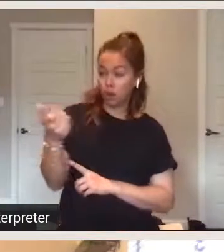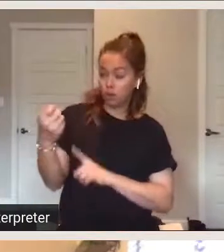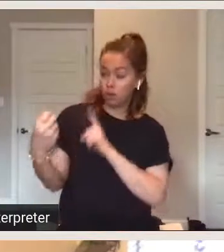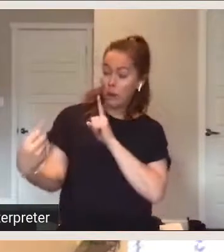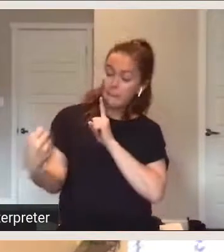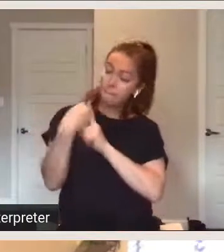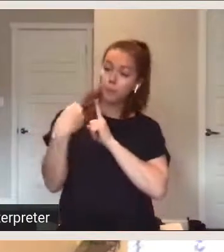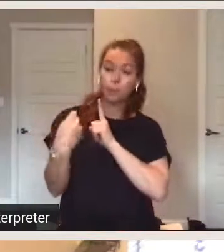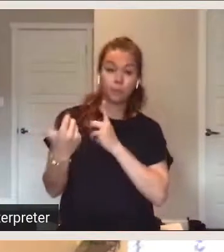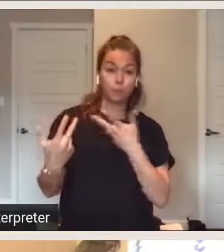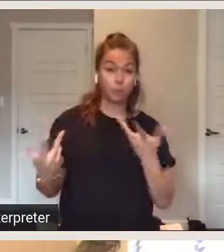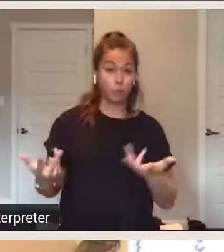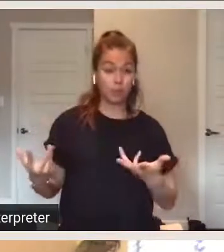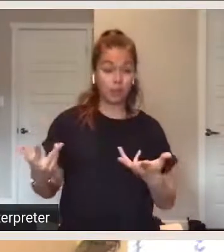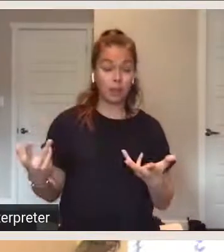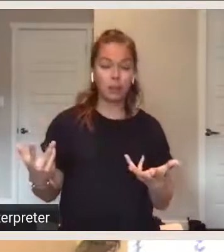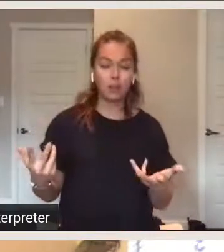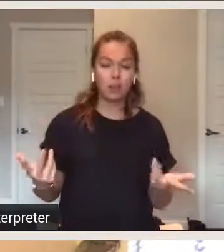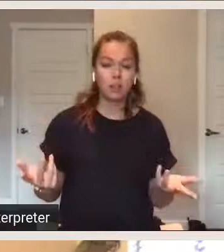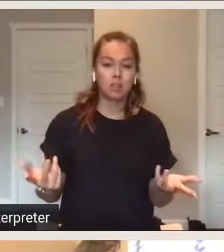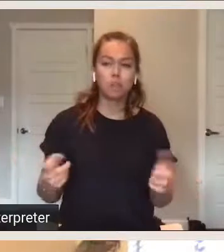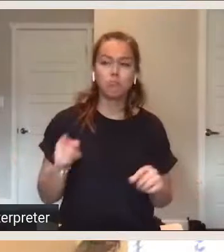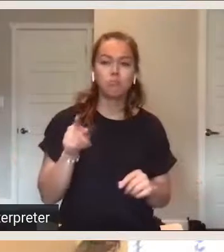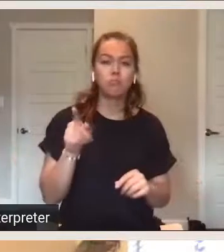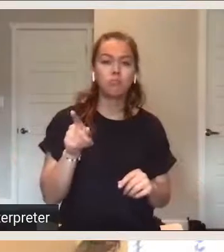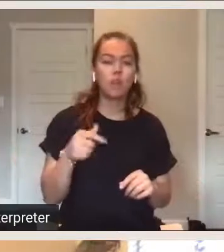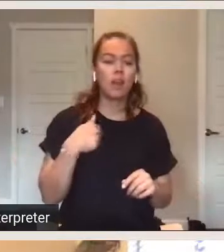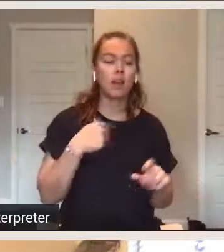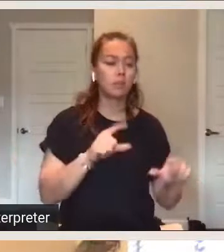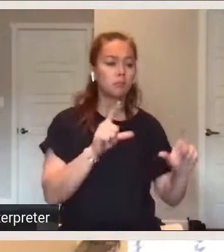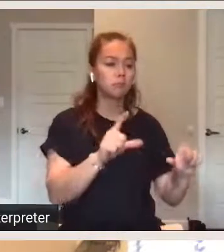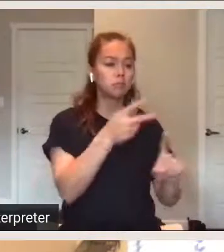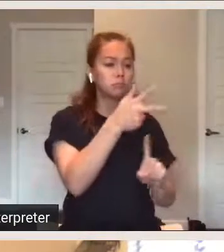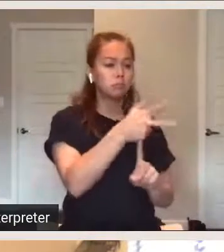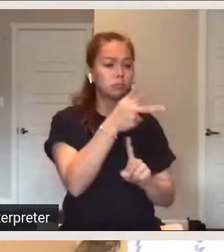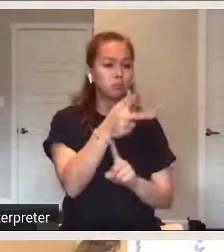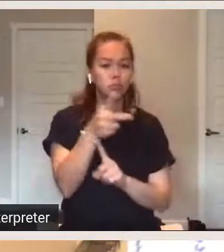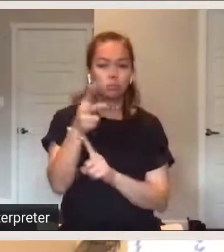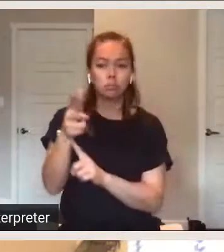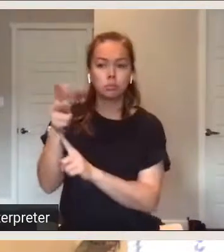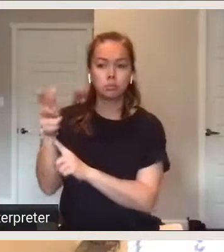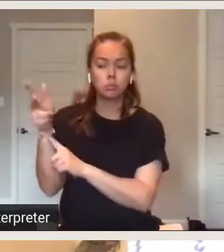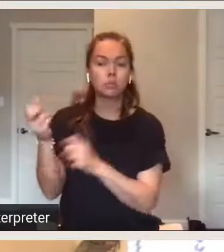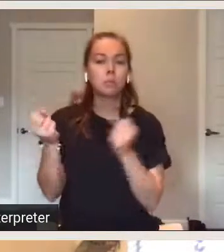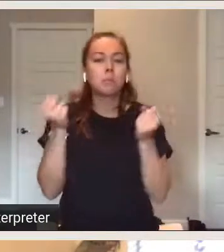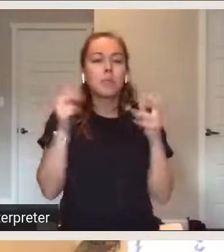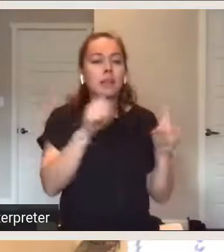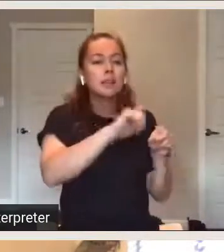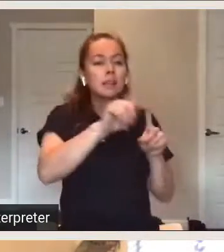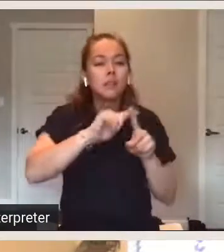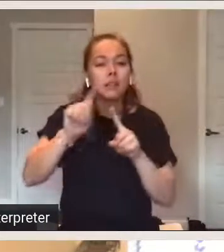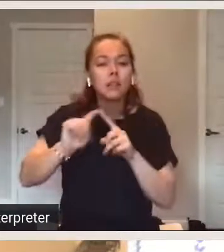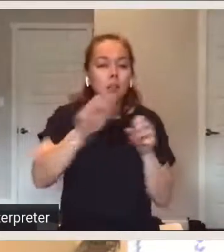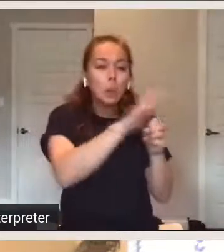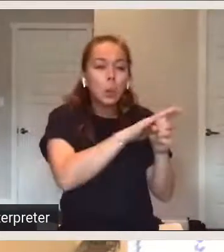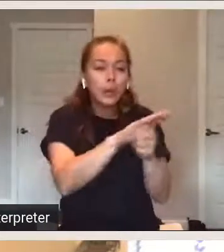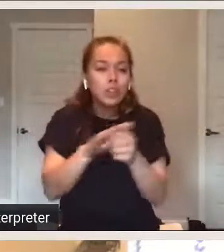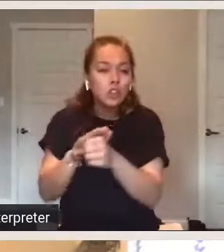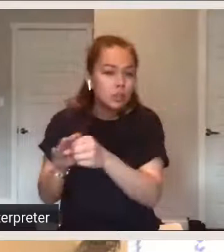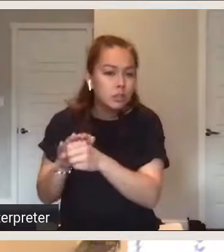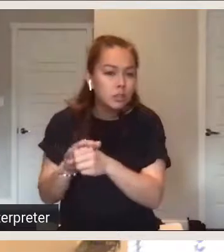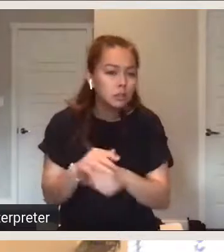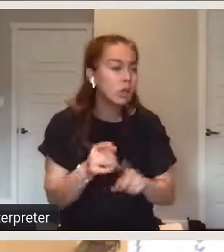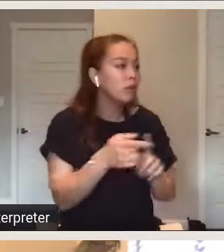is just the various locations that you shot. So thinking about Rose's home to